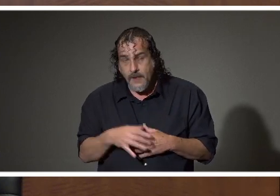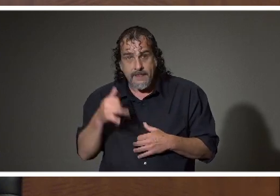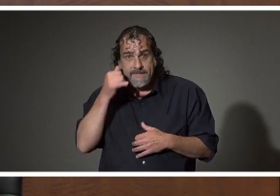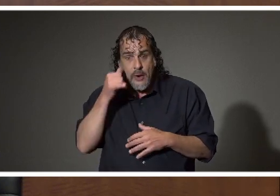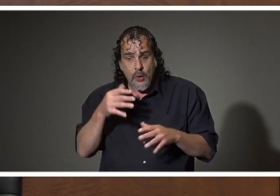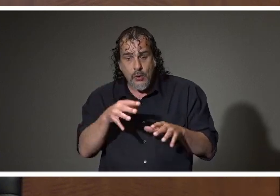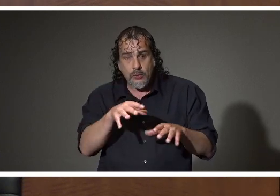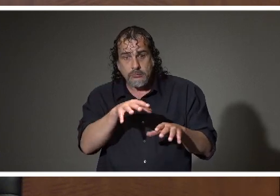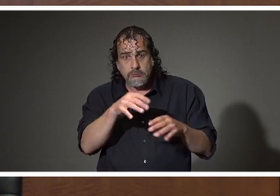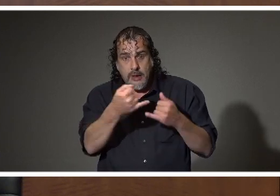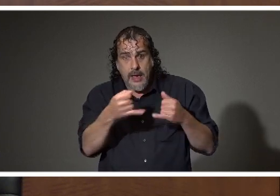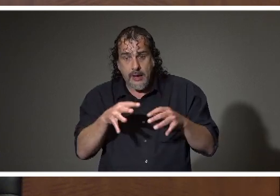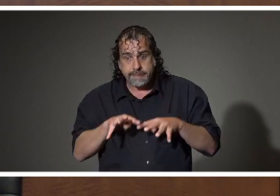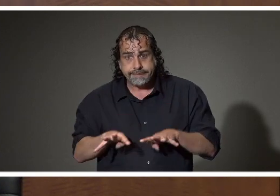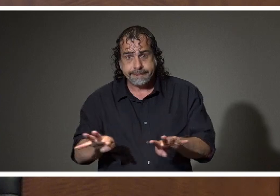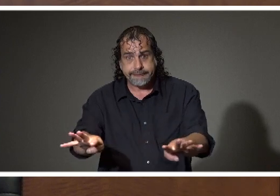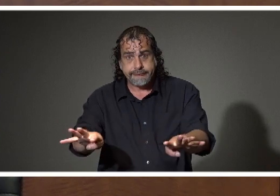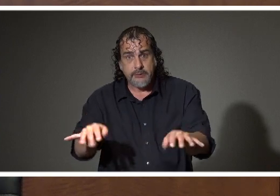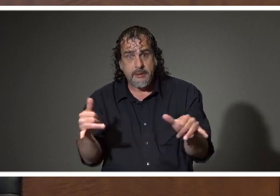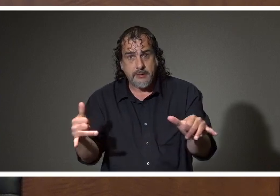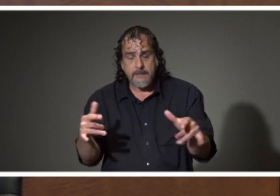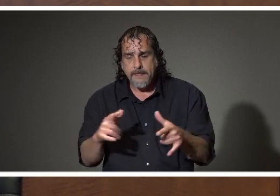are, as indicated,